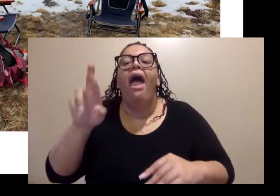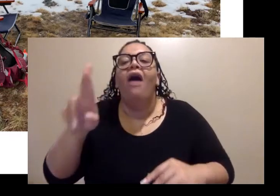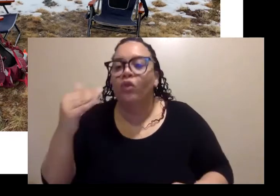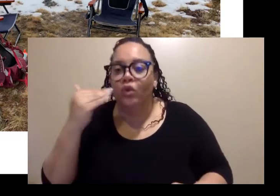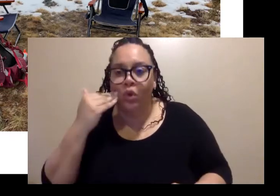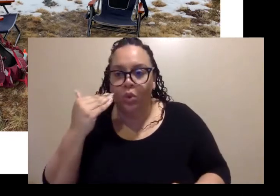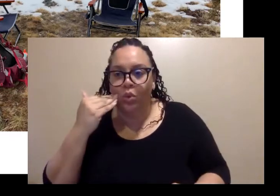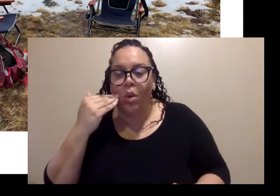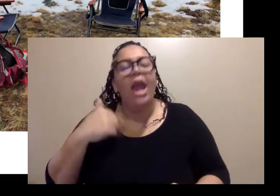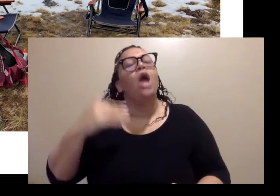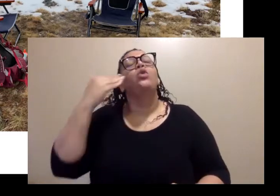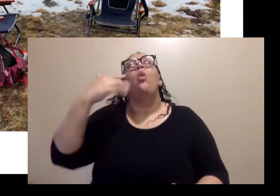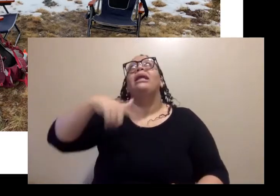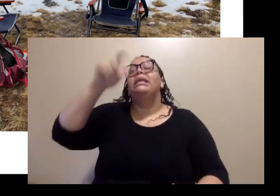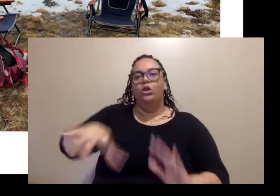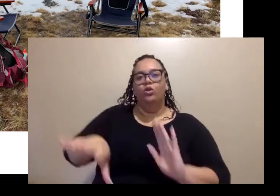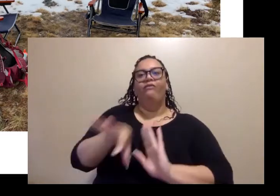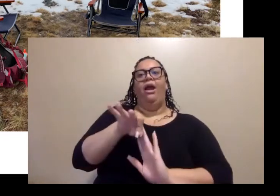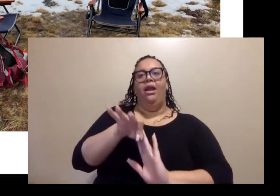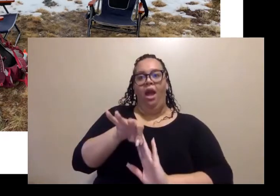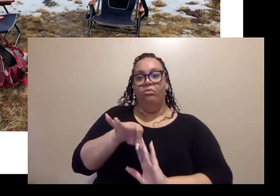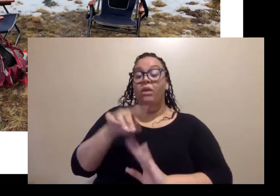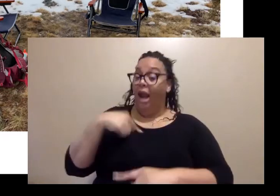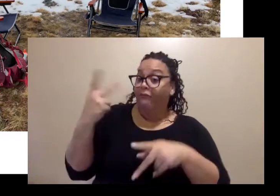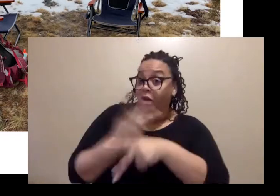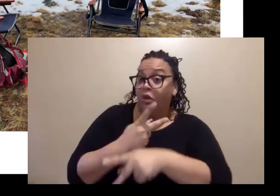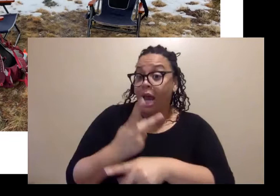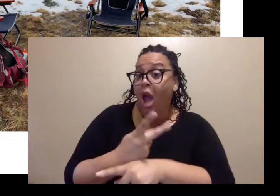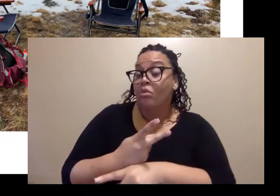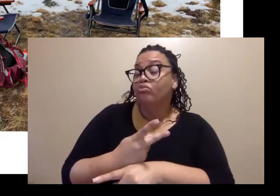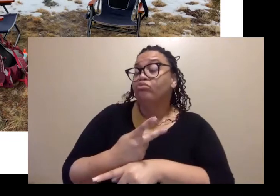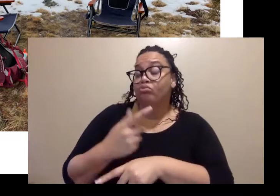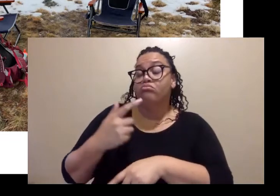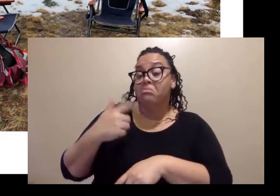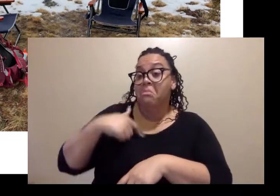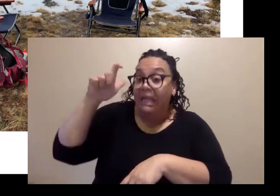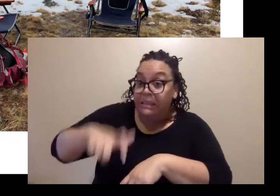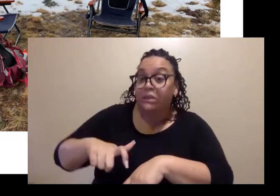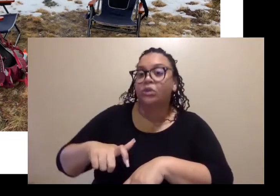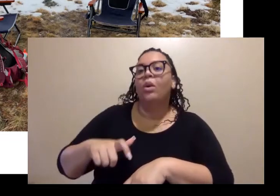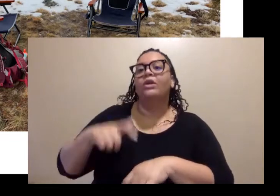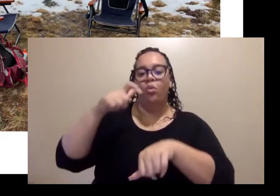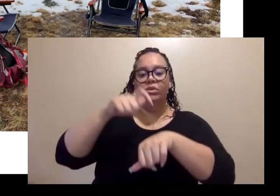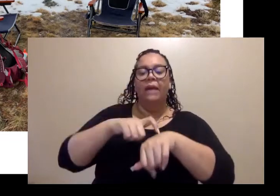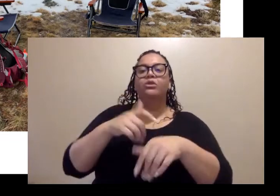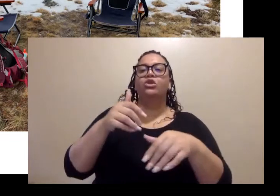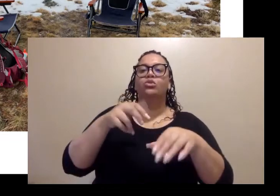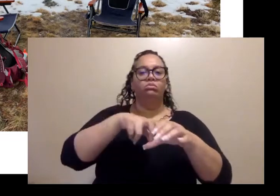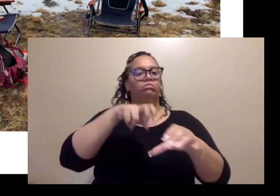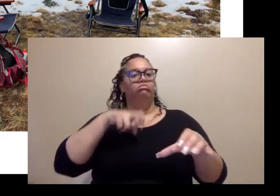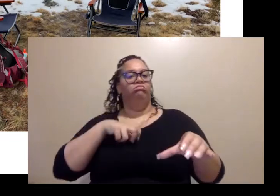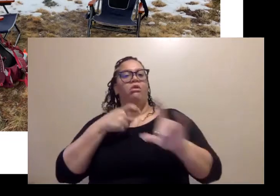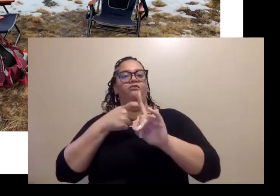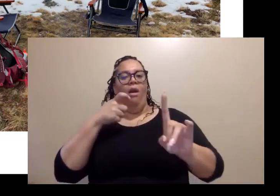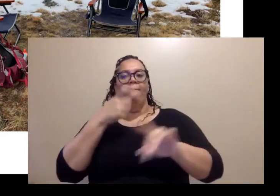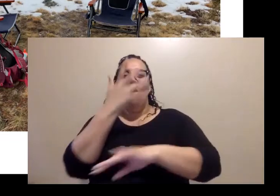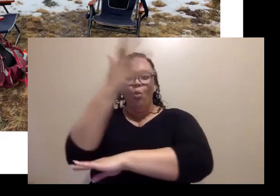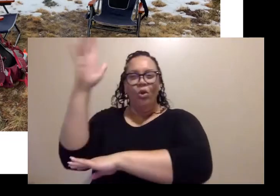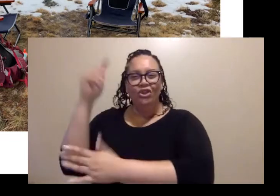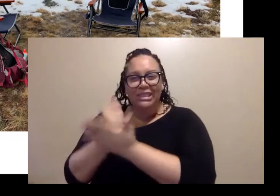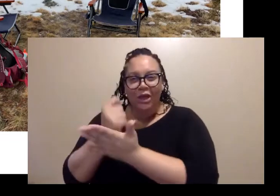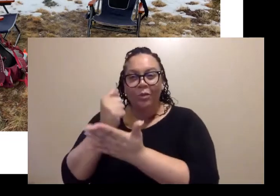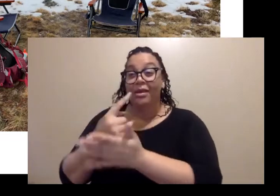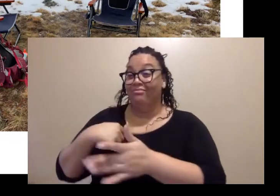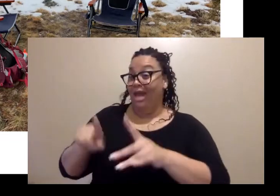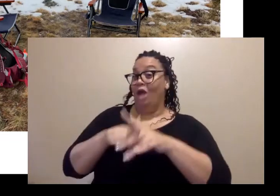need to figure that out. So I decided it was time for me to step away from wilderness therapy. And before I even stepped away from wilderness therapy, I began that